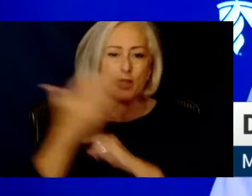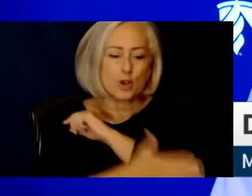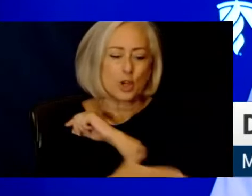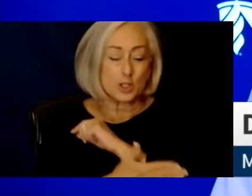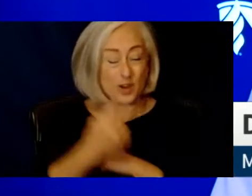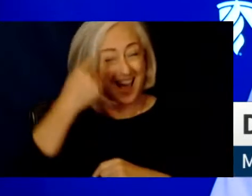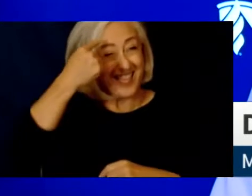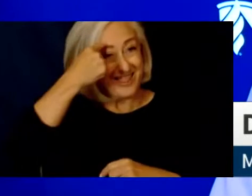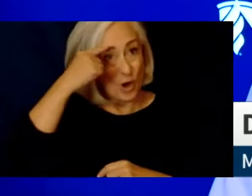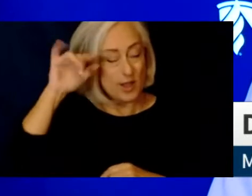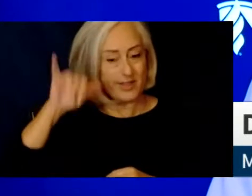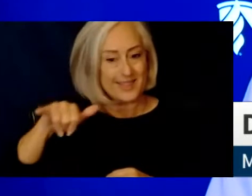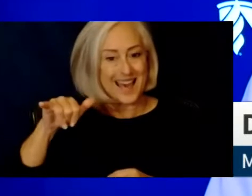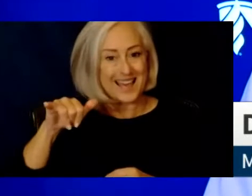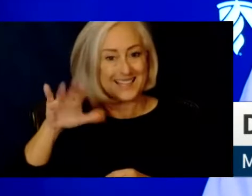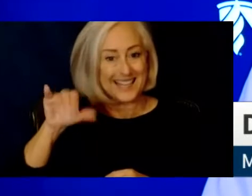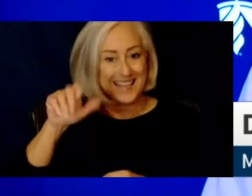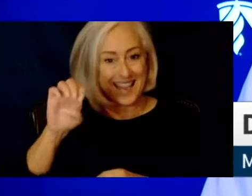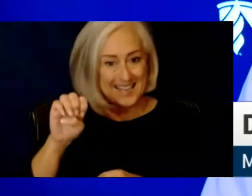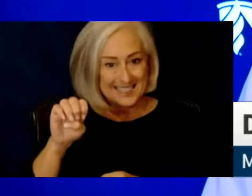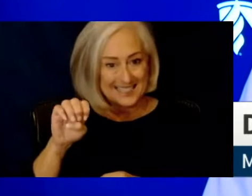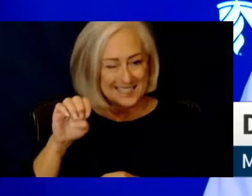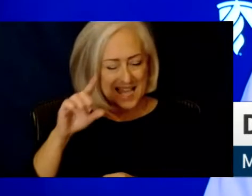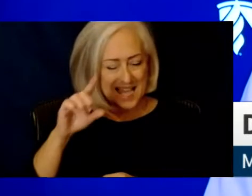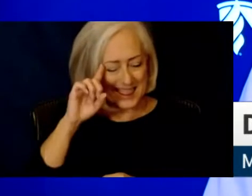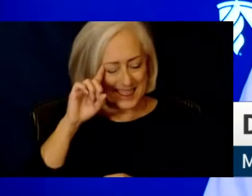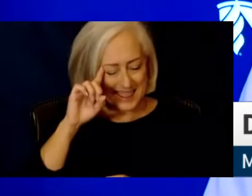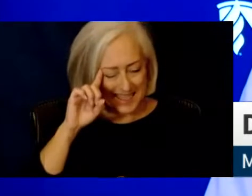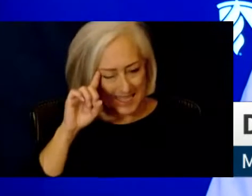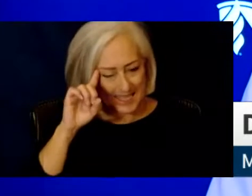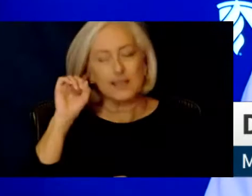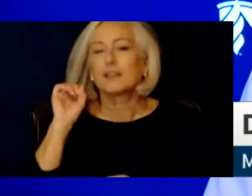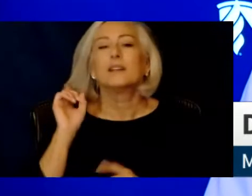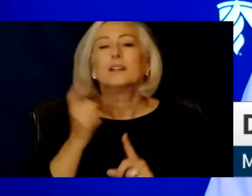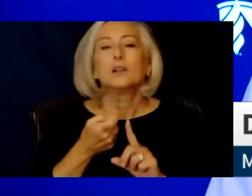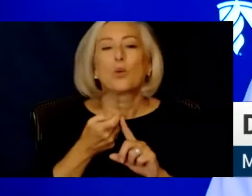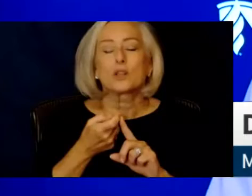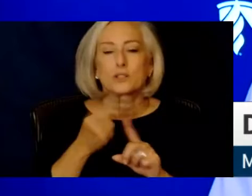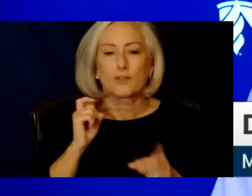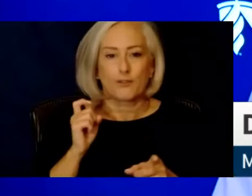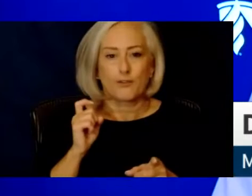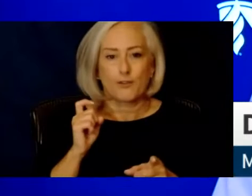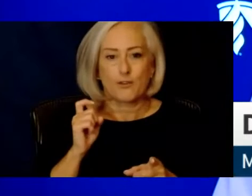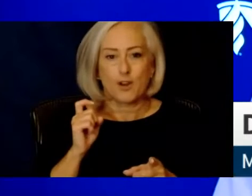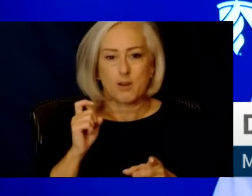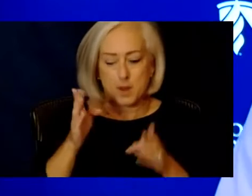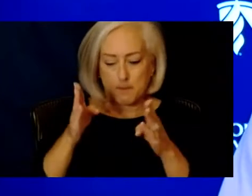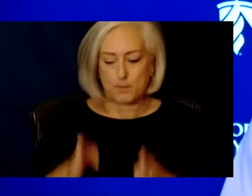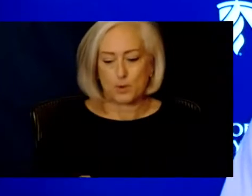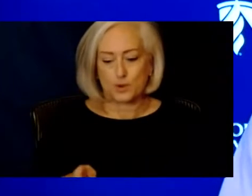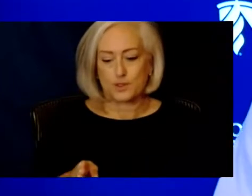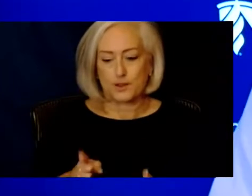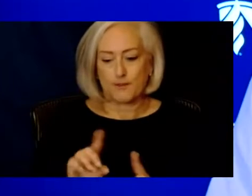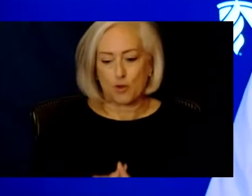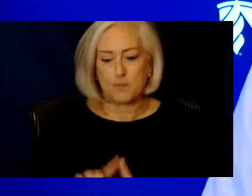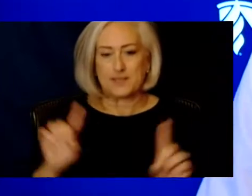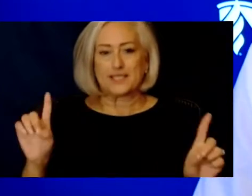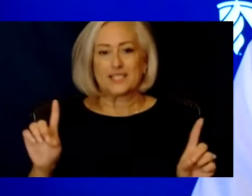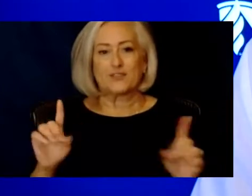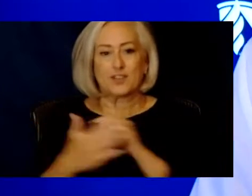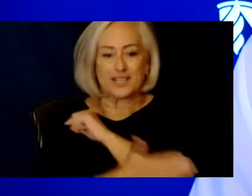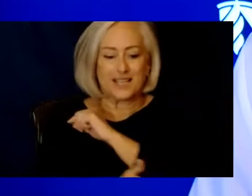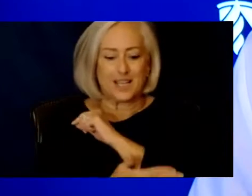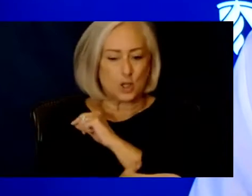was believed to be from either the case was a person from another country who was unvaccinated. You know,